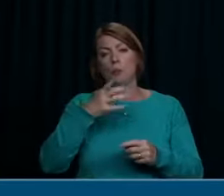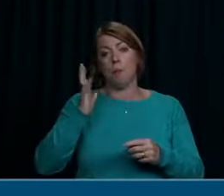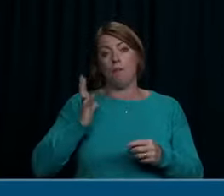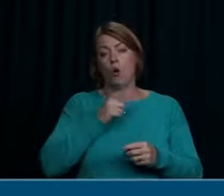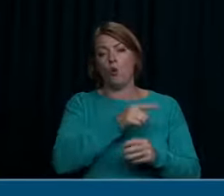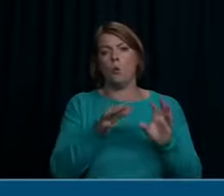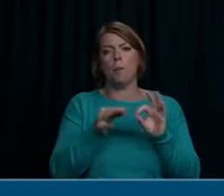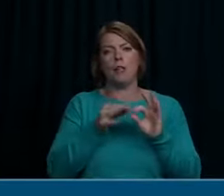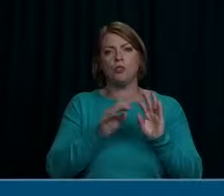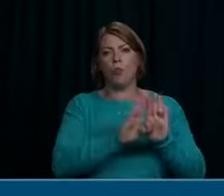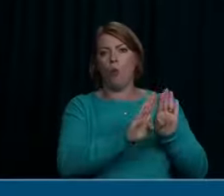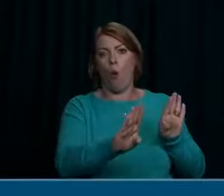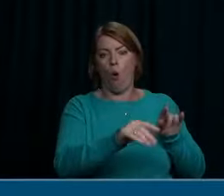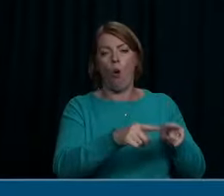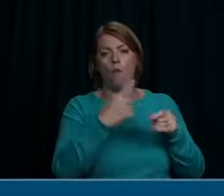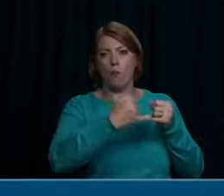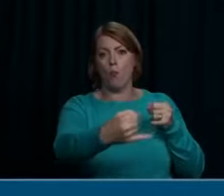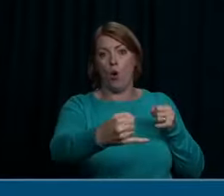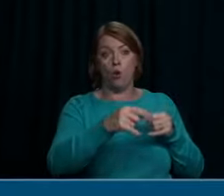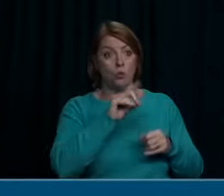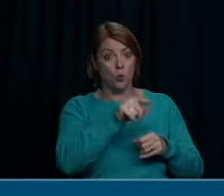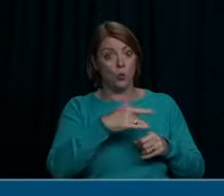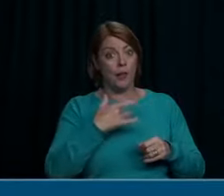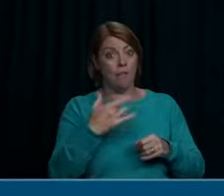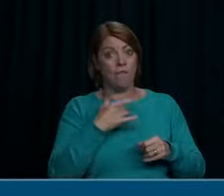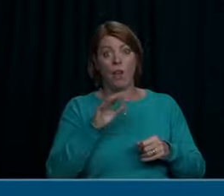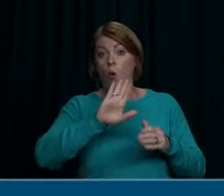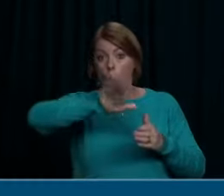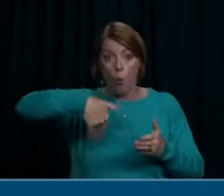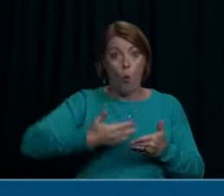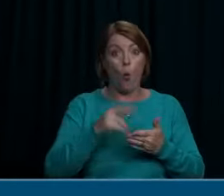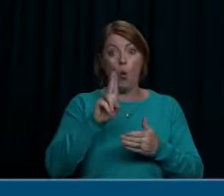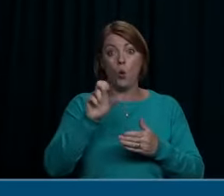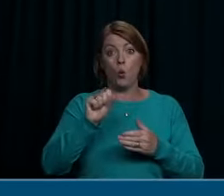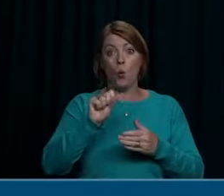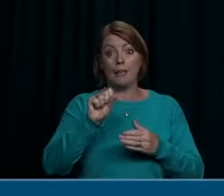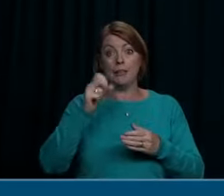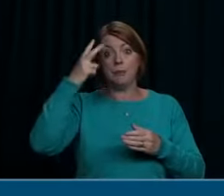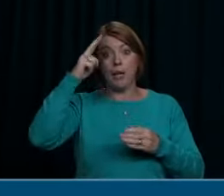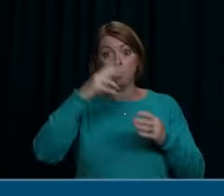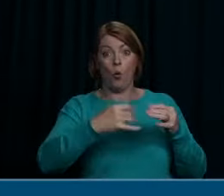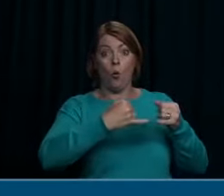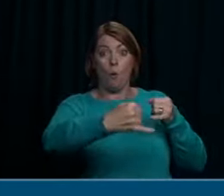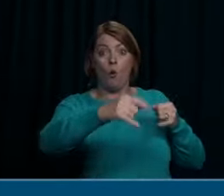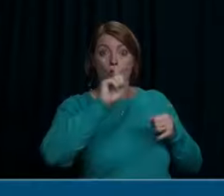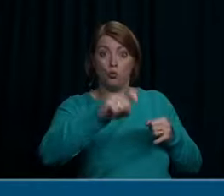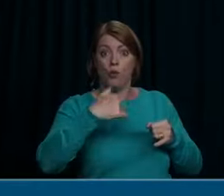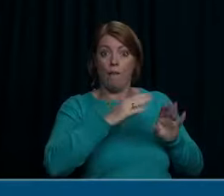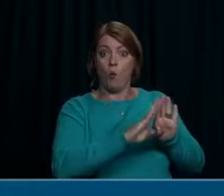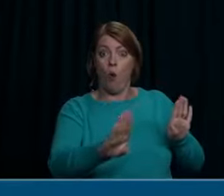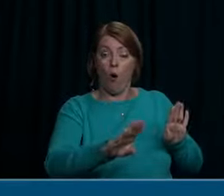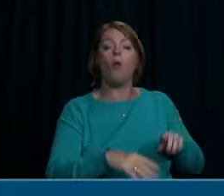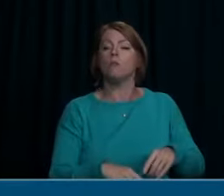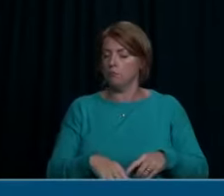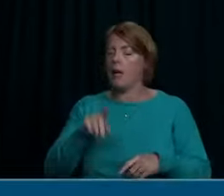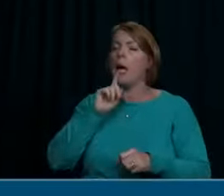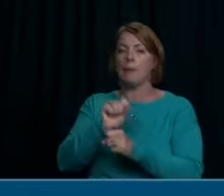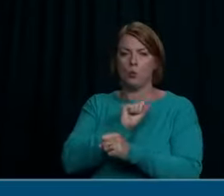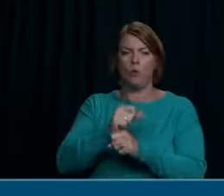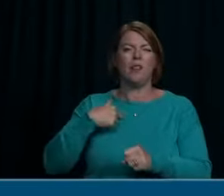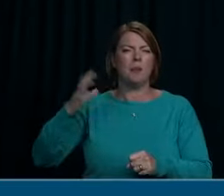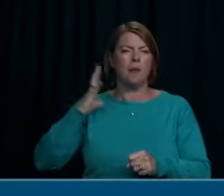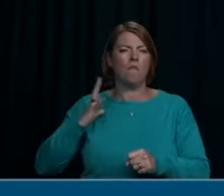border. Do you think we should have a wall along the entire U.S.-Mexico border? Absolutely. I've been with, like I said, I was on the Trump administration. We know